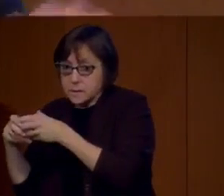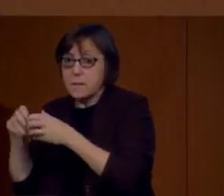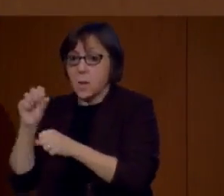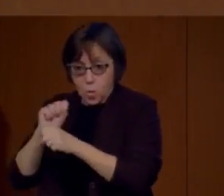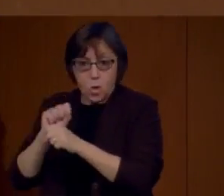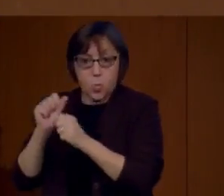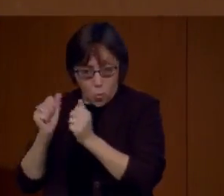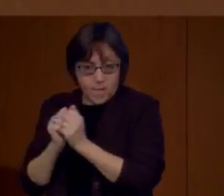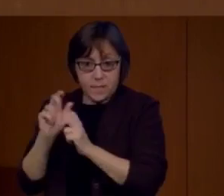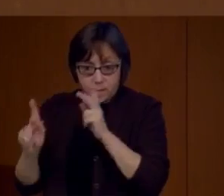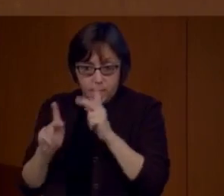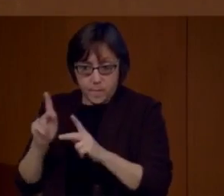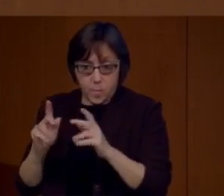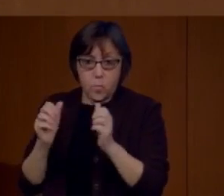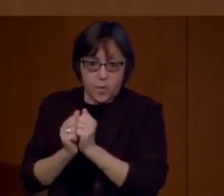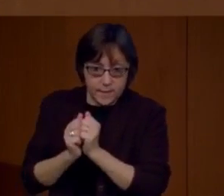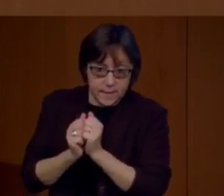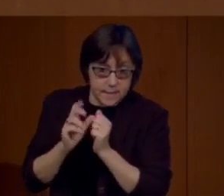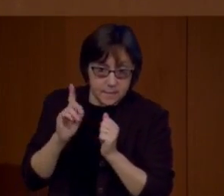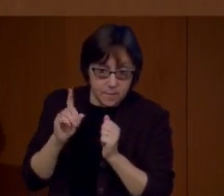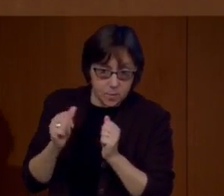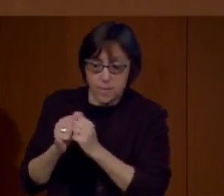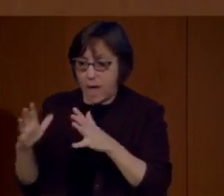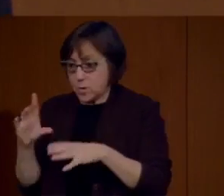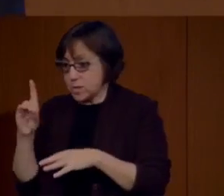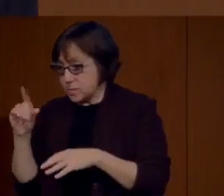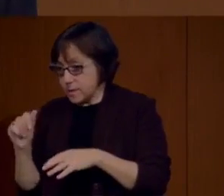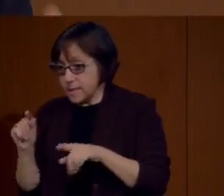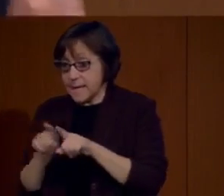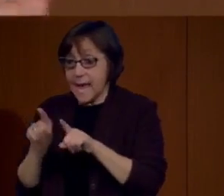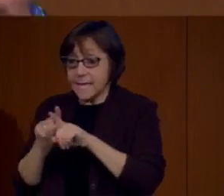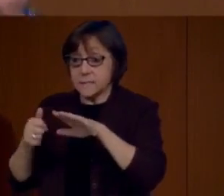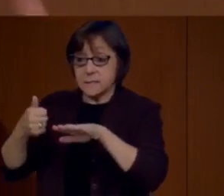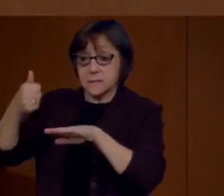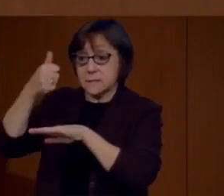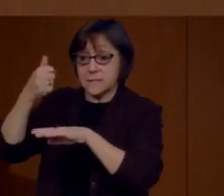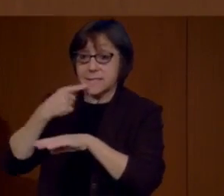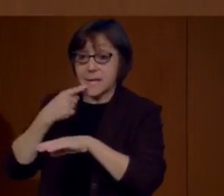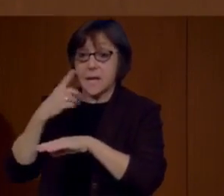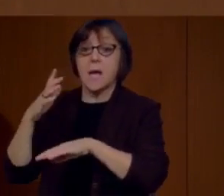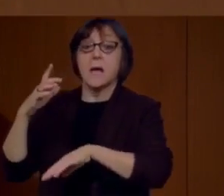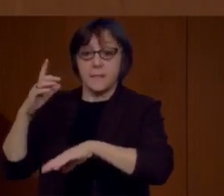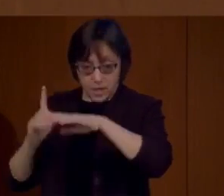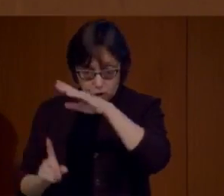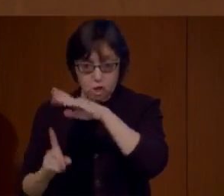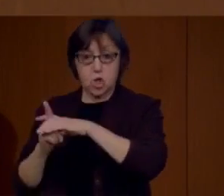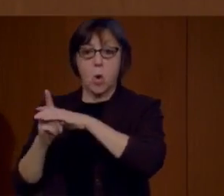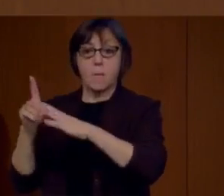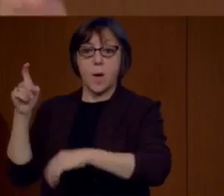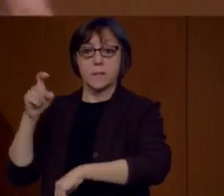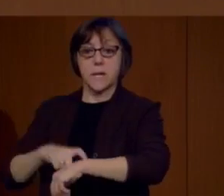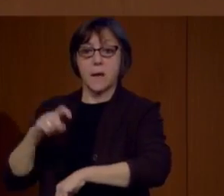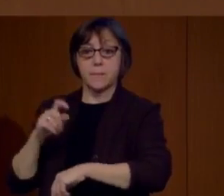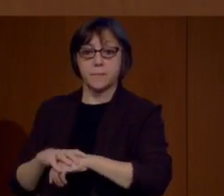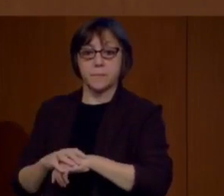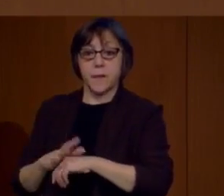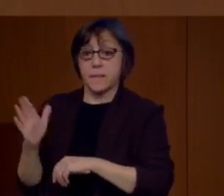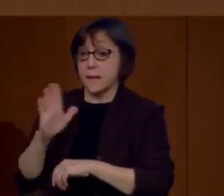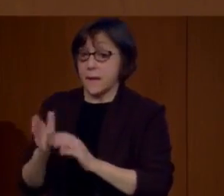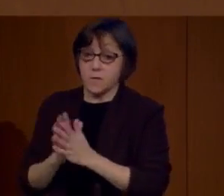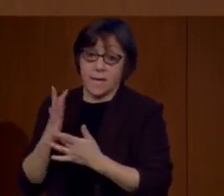with people without disabilities. And as Doug Rawson said, they show up on time. They never get